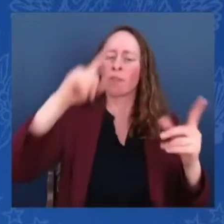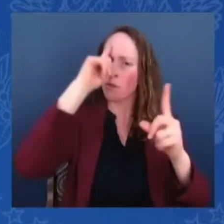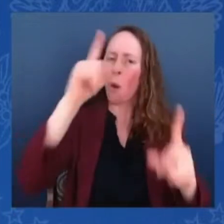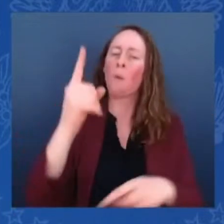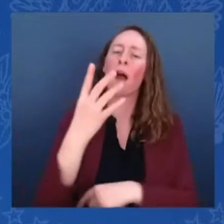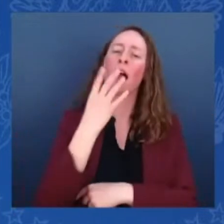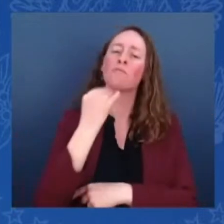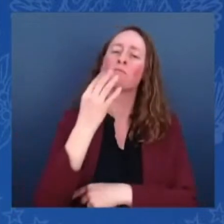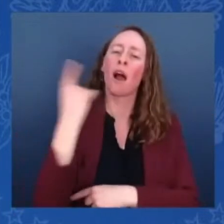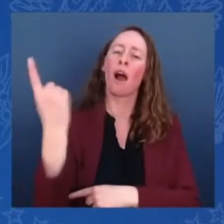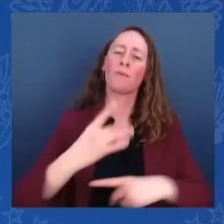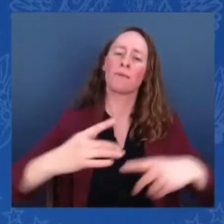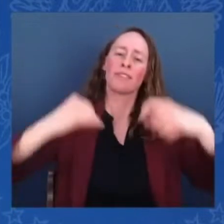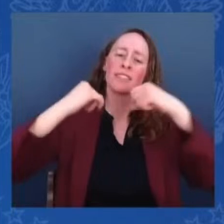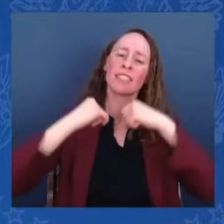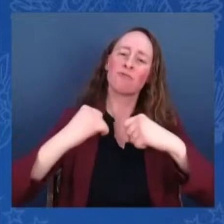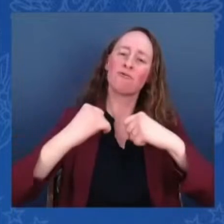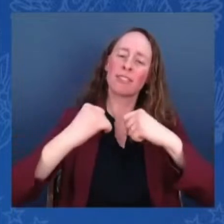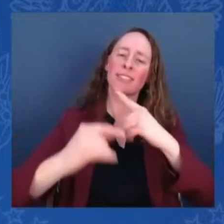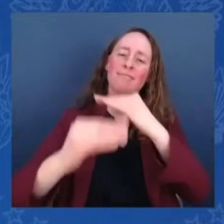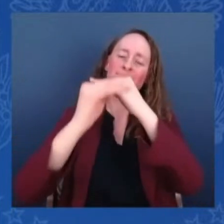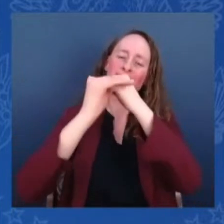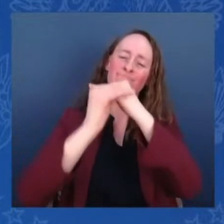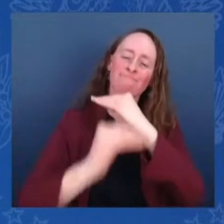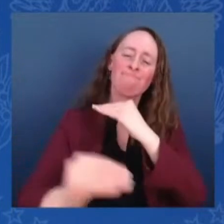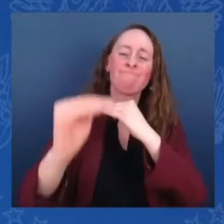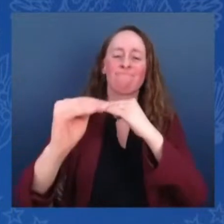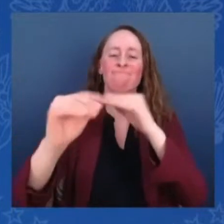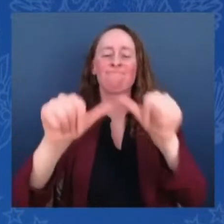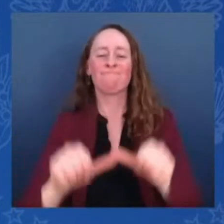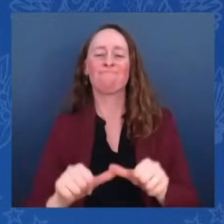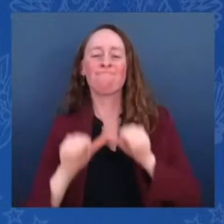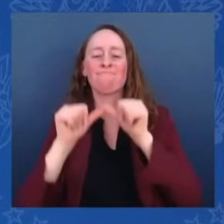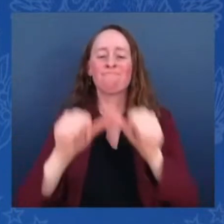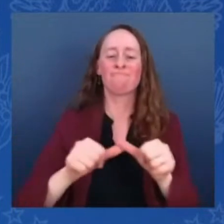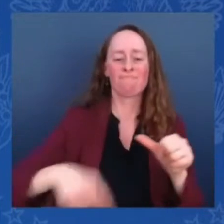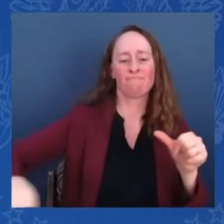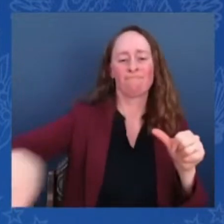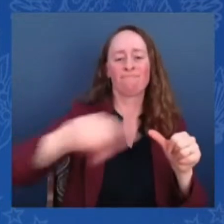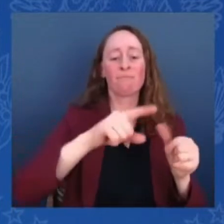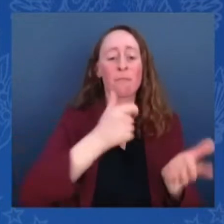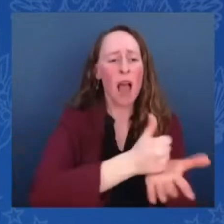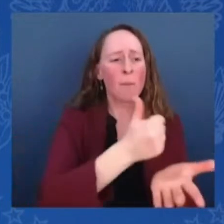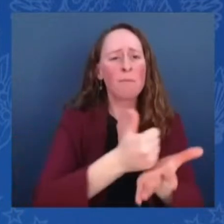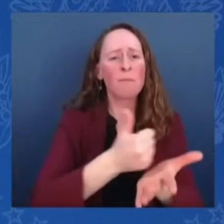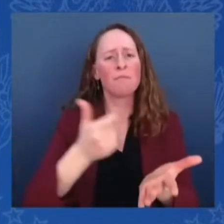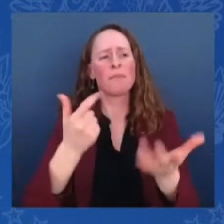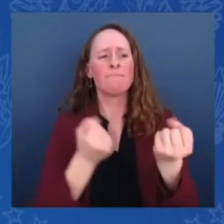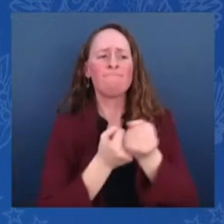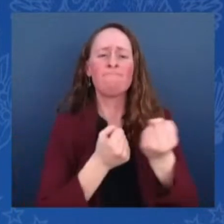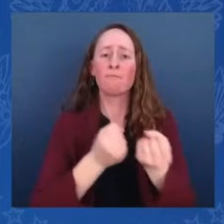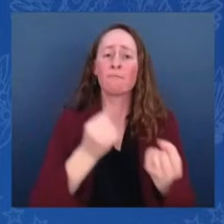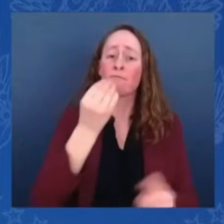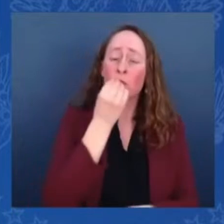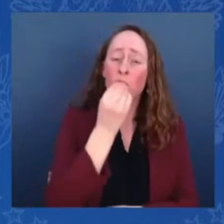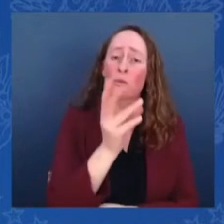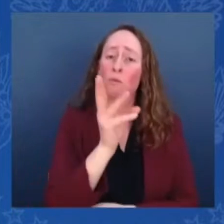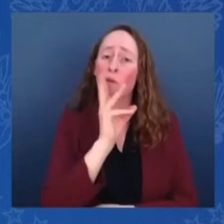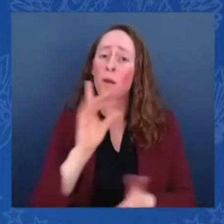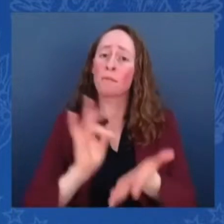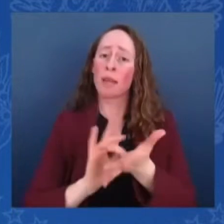surge humanitarian assistance to the Palestinians who've suffered terribly in this war that Hamas